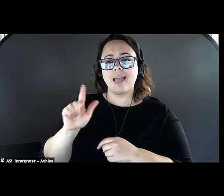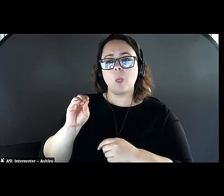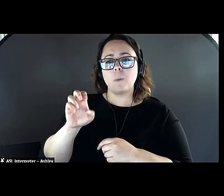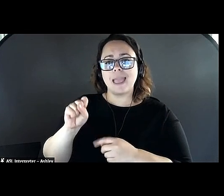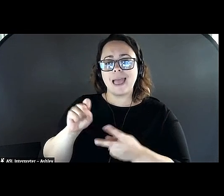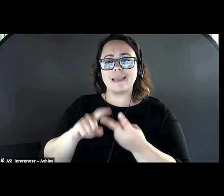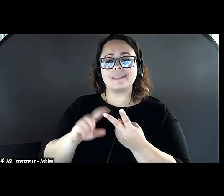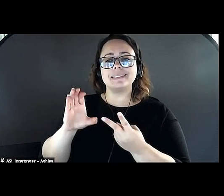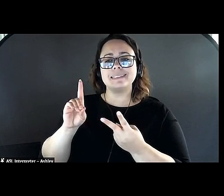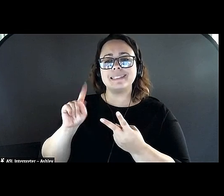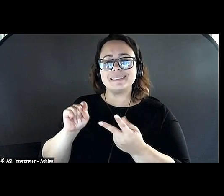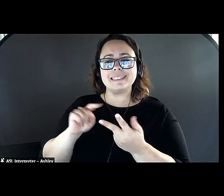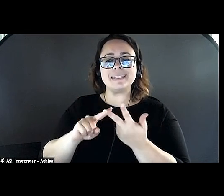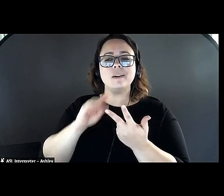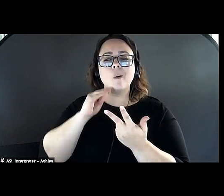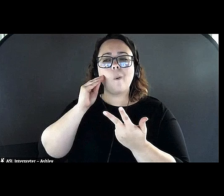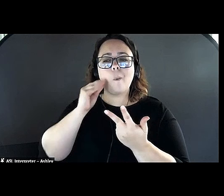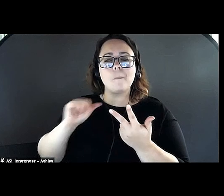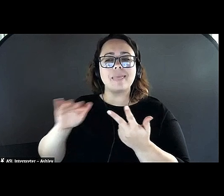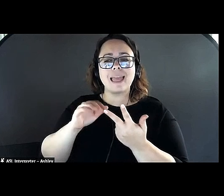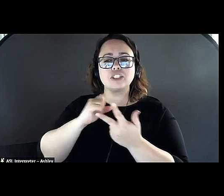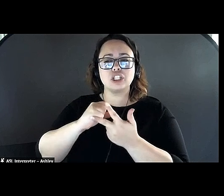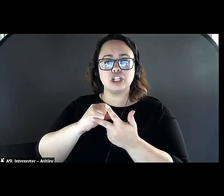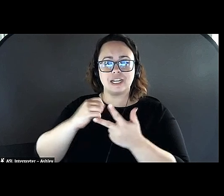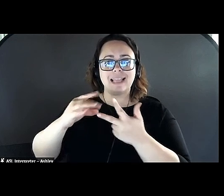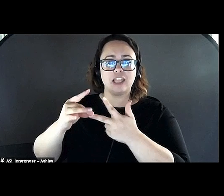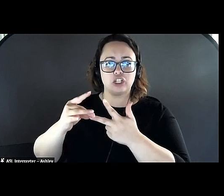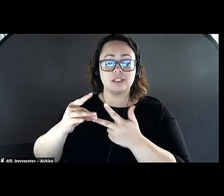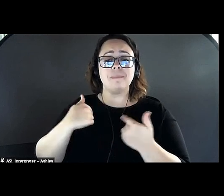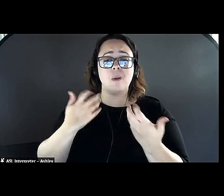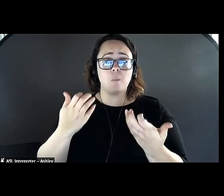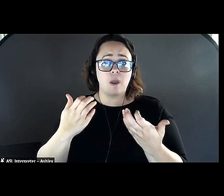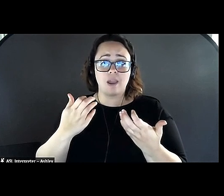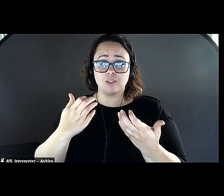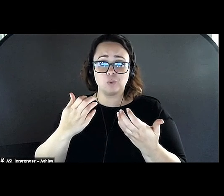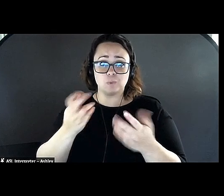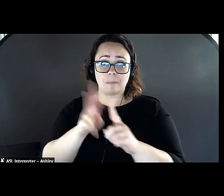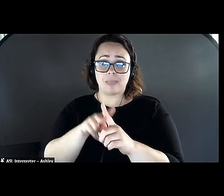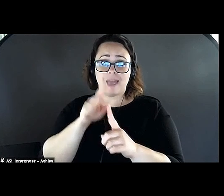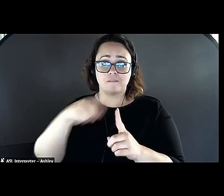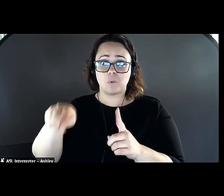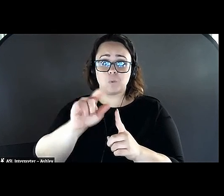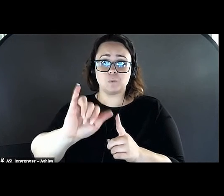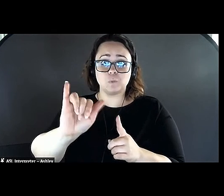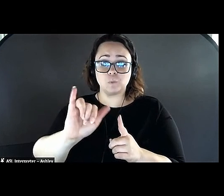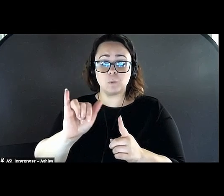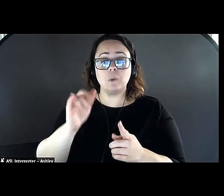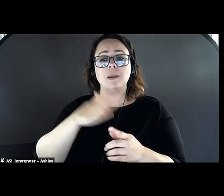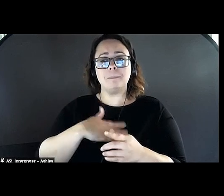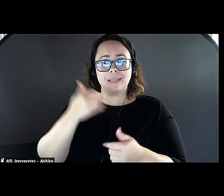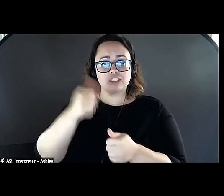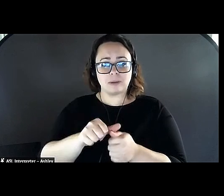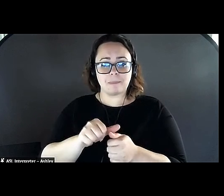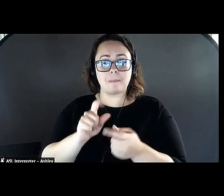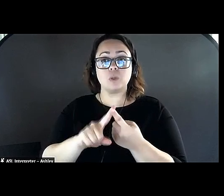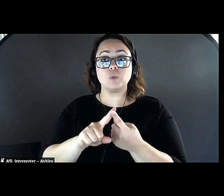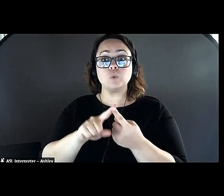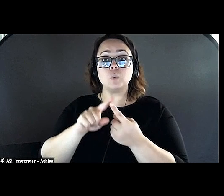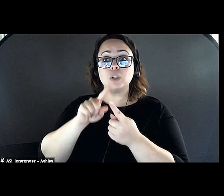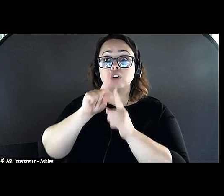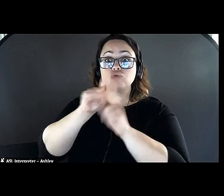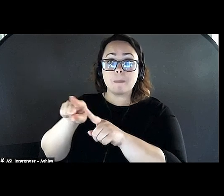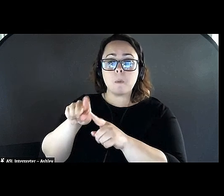Homeland Security leadership. I would like to extend the sentiment to you all. So please remember to report